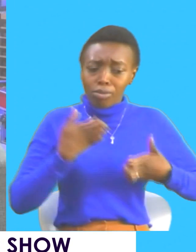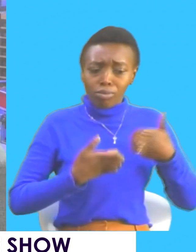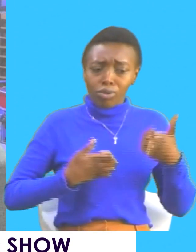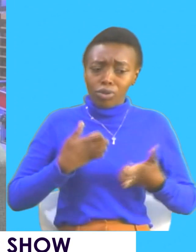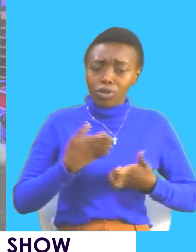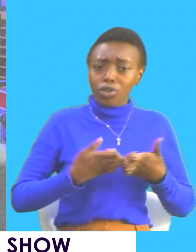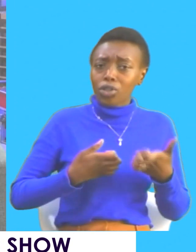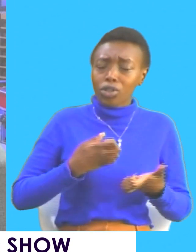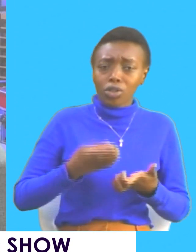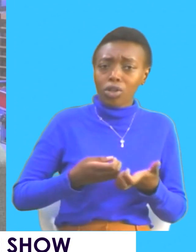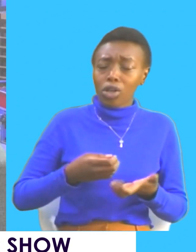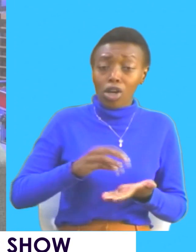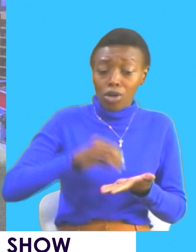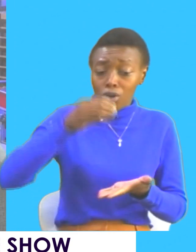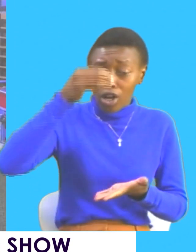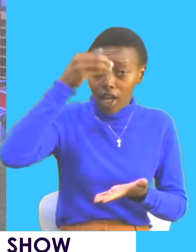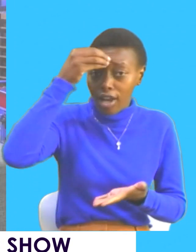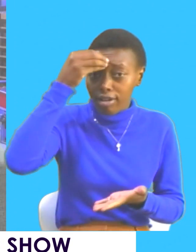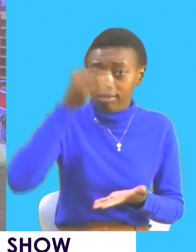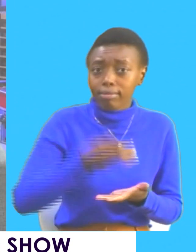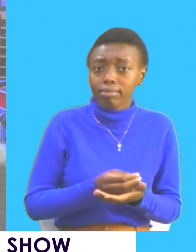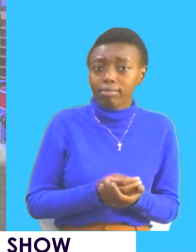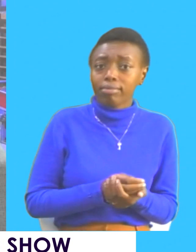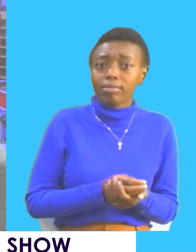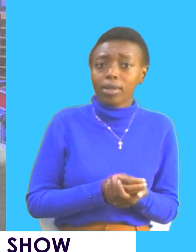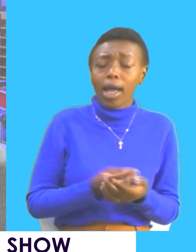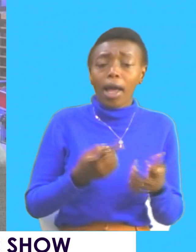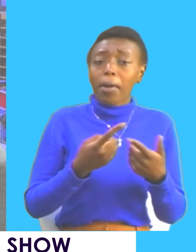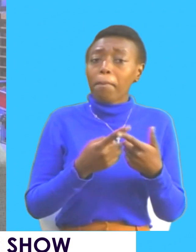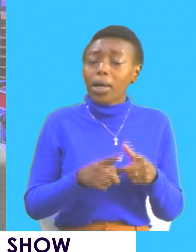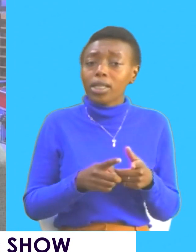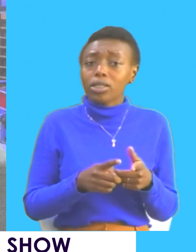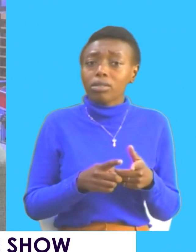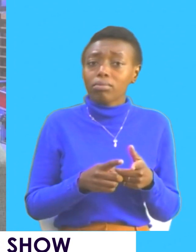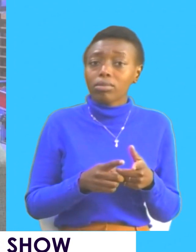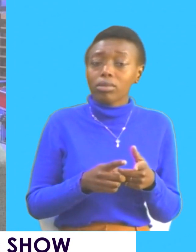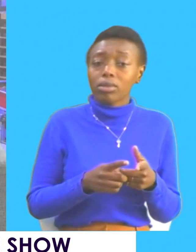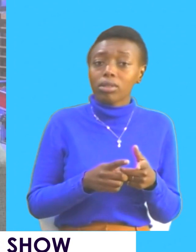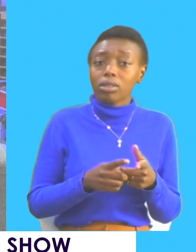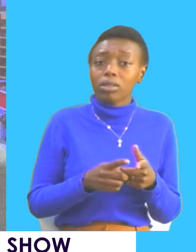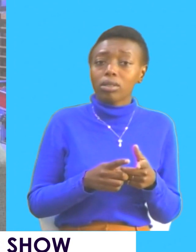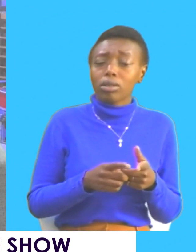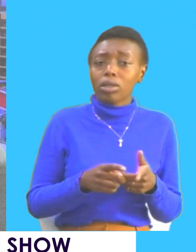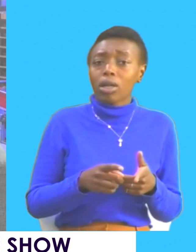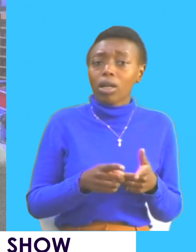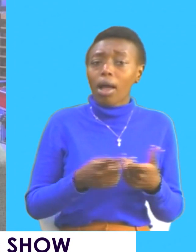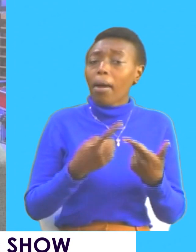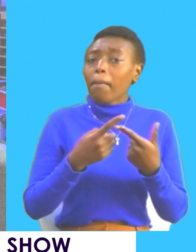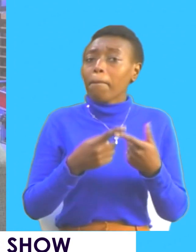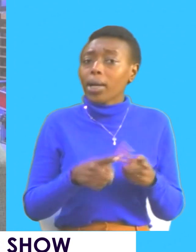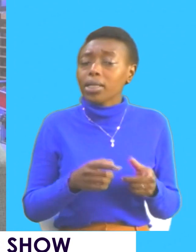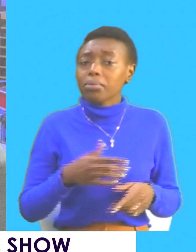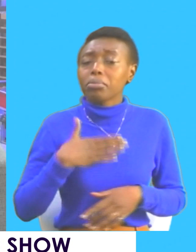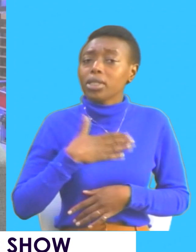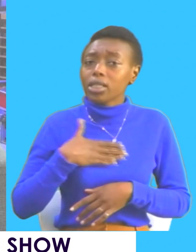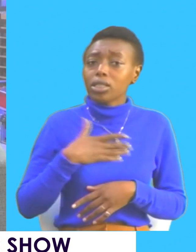intelligence demands that you do not destroy yourself. Do not give yourself into the hands of your